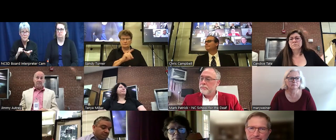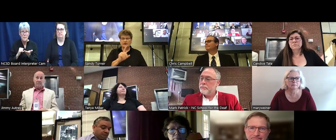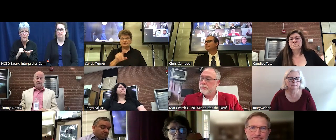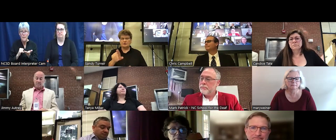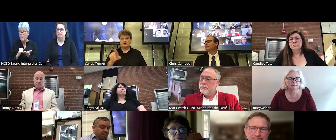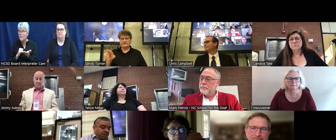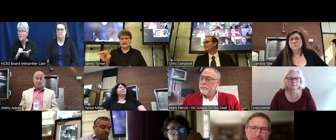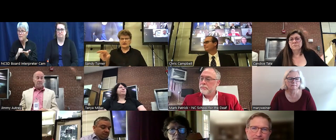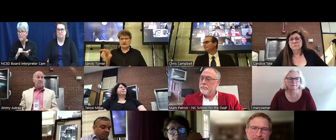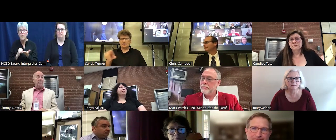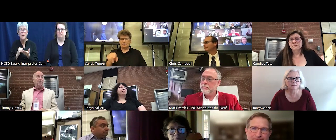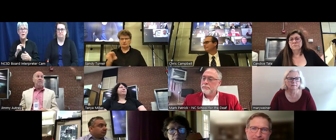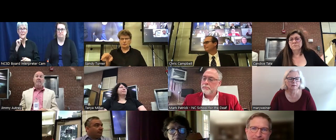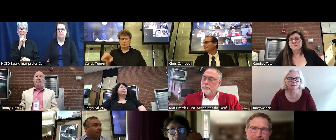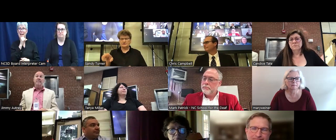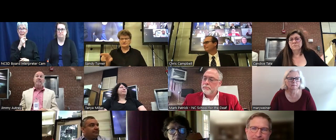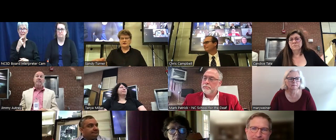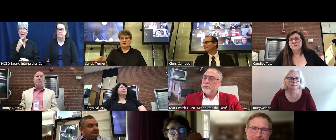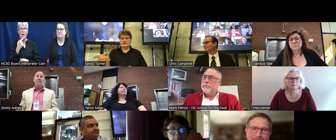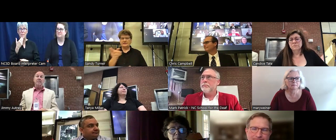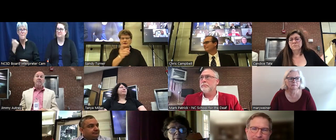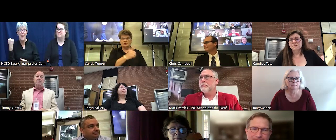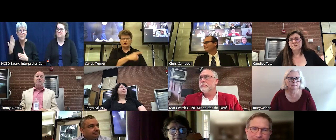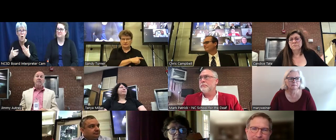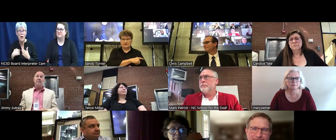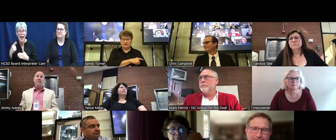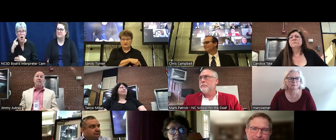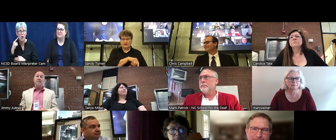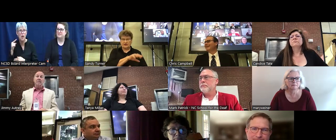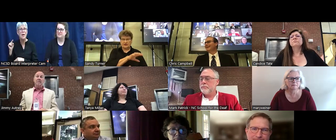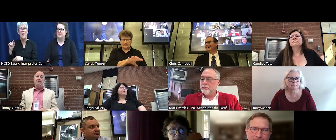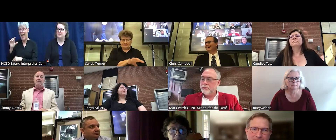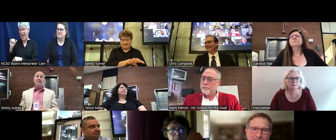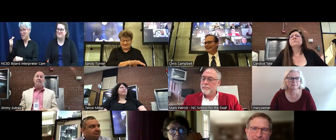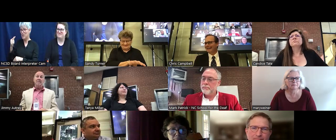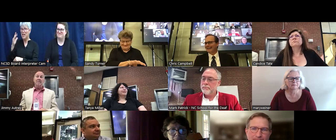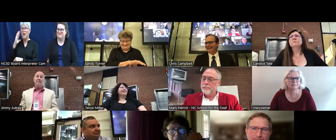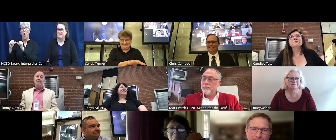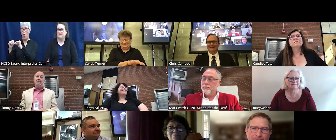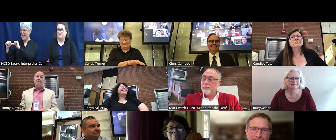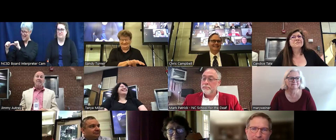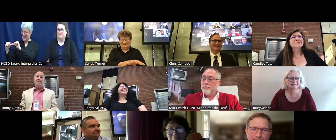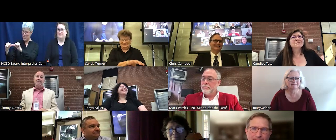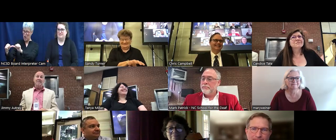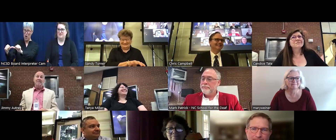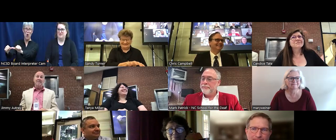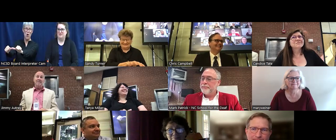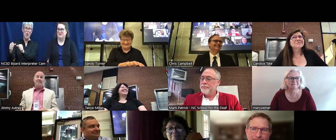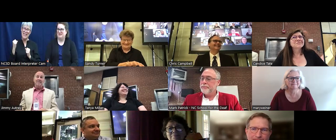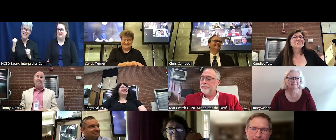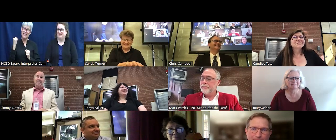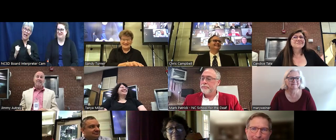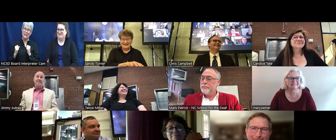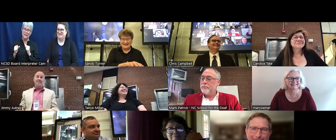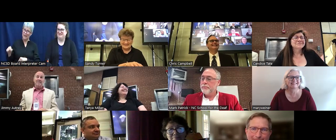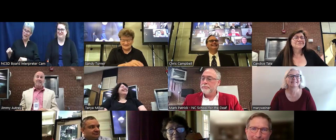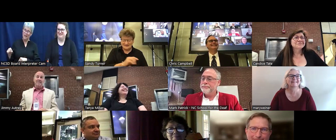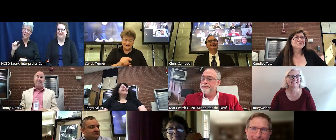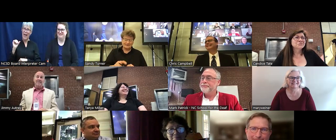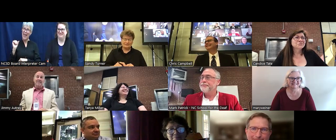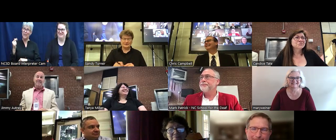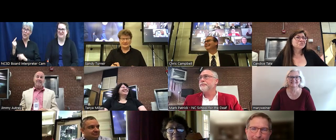The best part of that I heard was they will continue to take care of it.